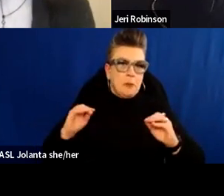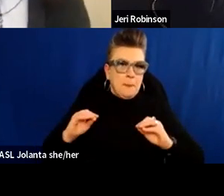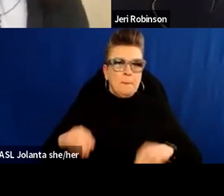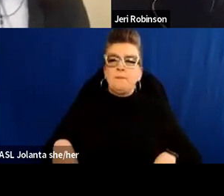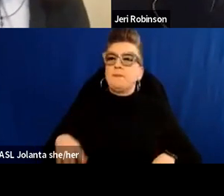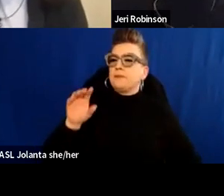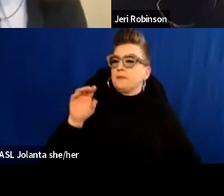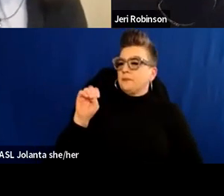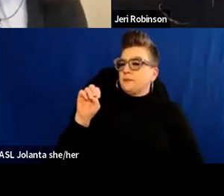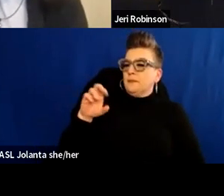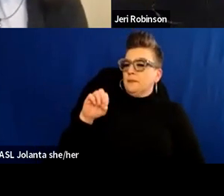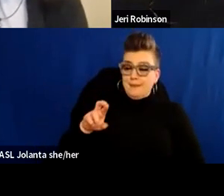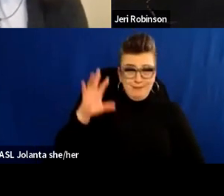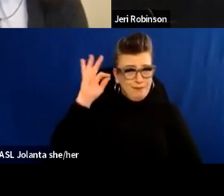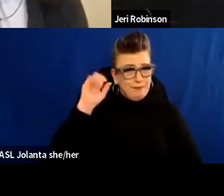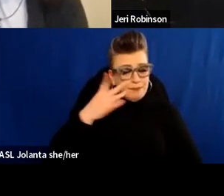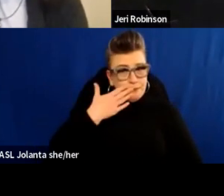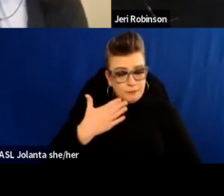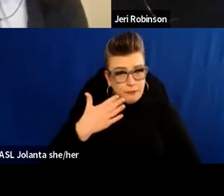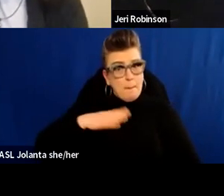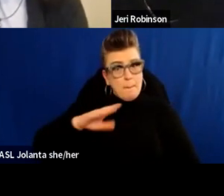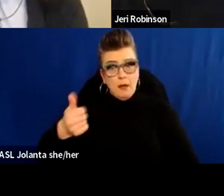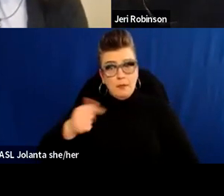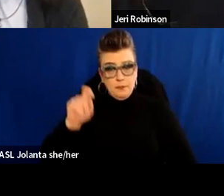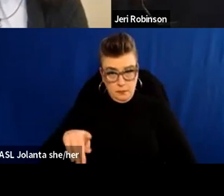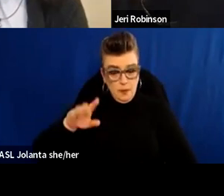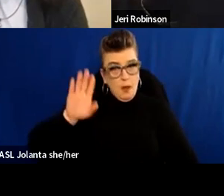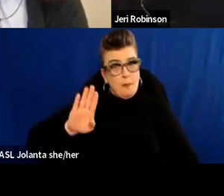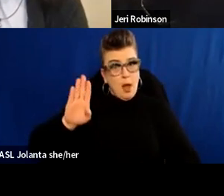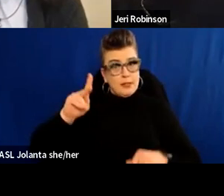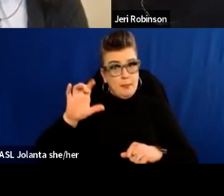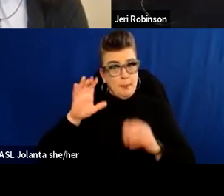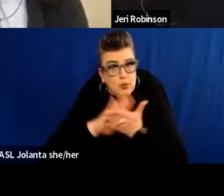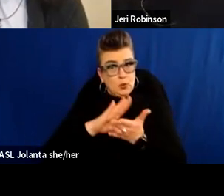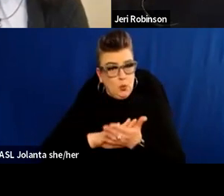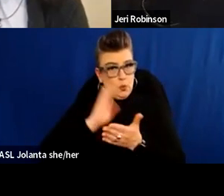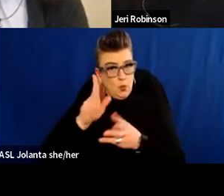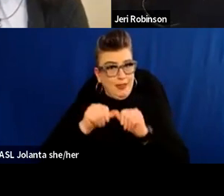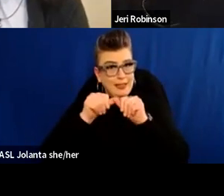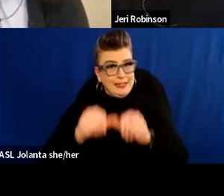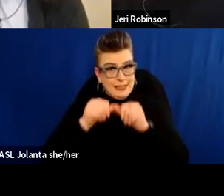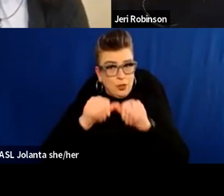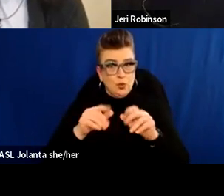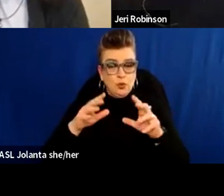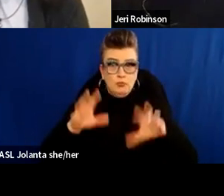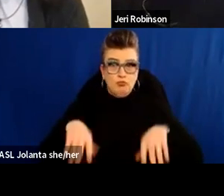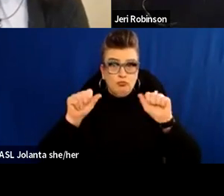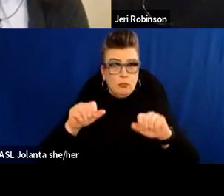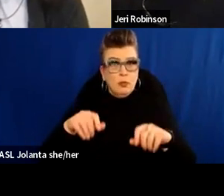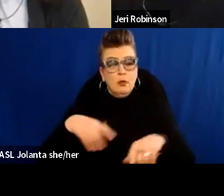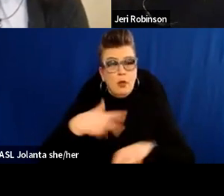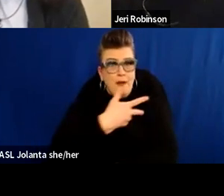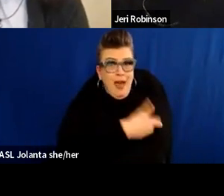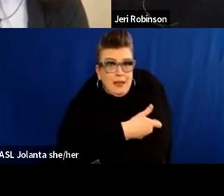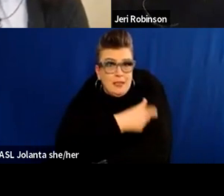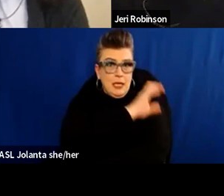so my other question is um are b is bps going to continue um their efforts on holding vaccine clinics in schools are they